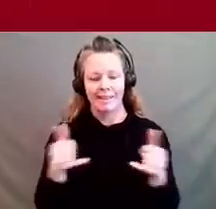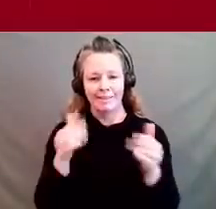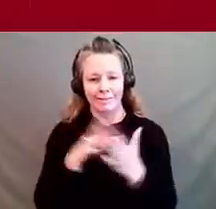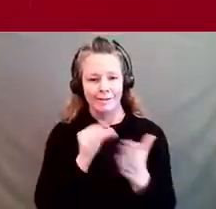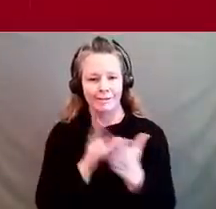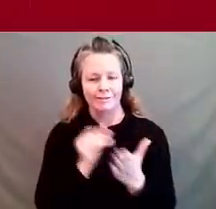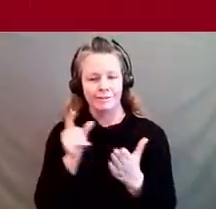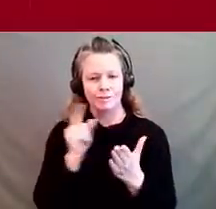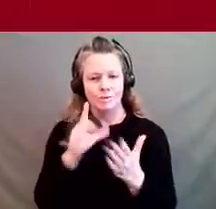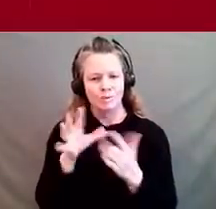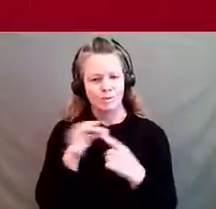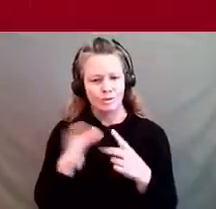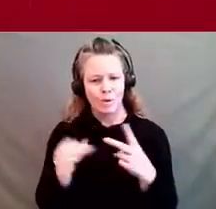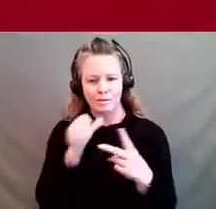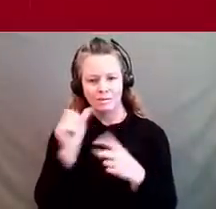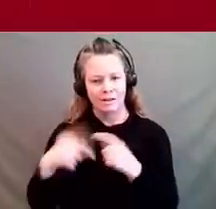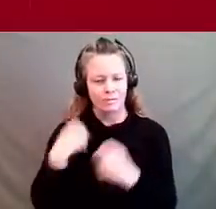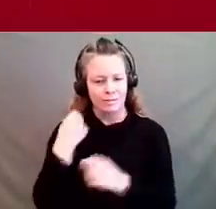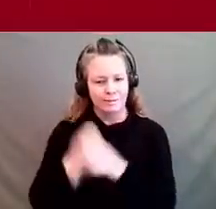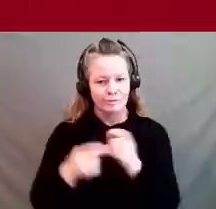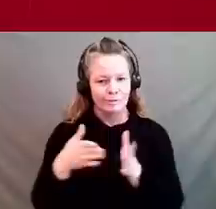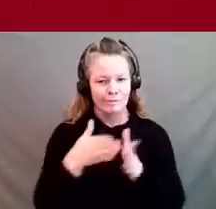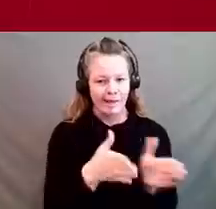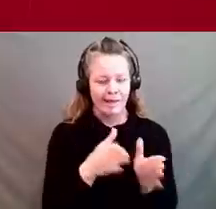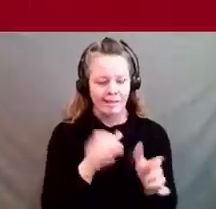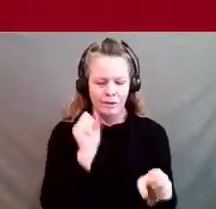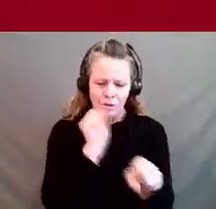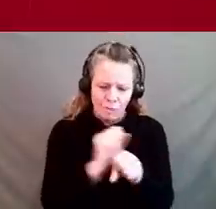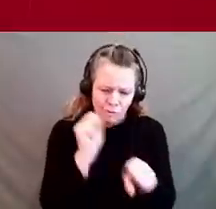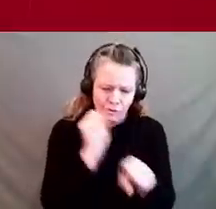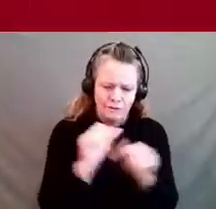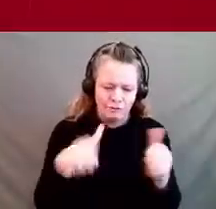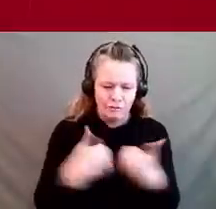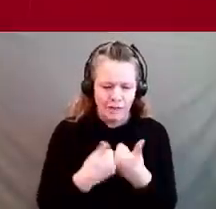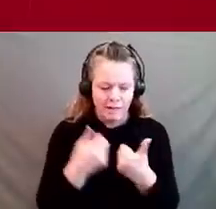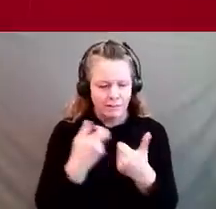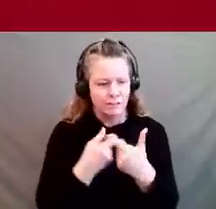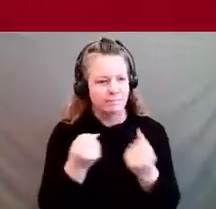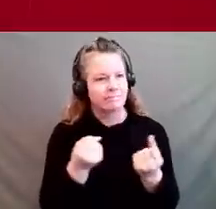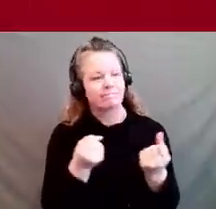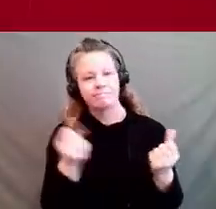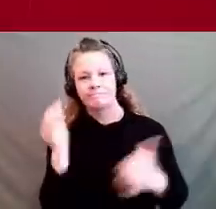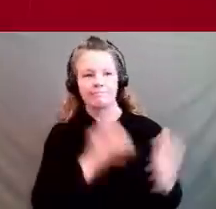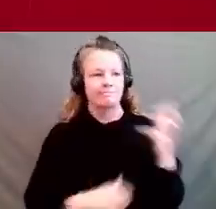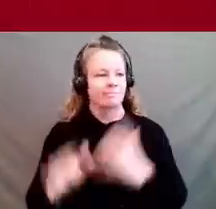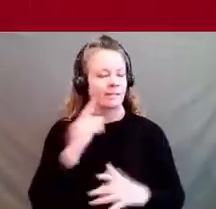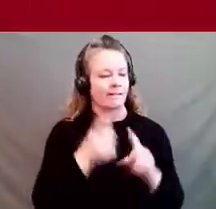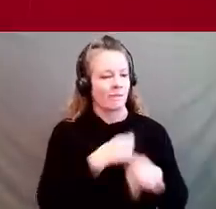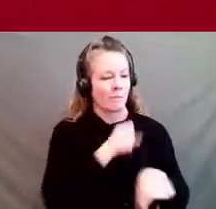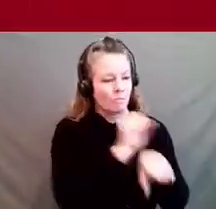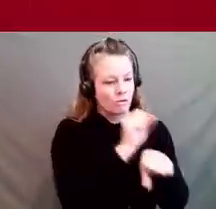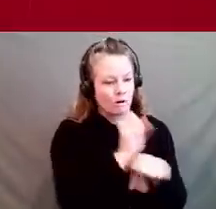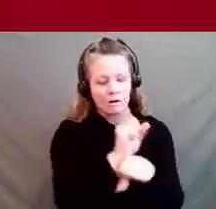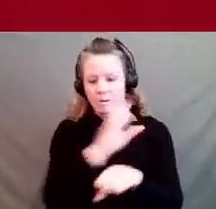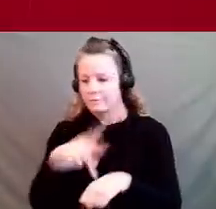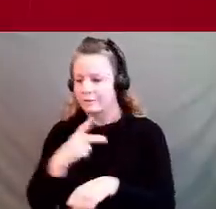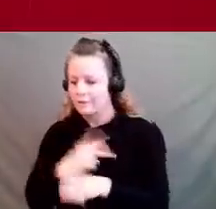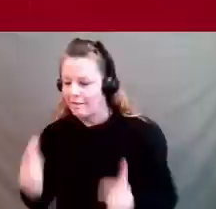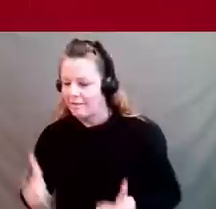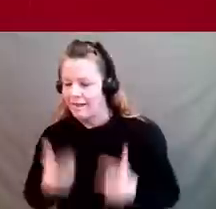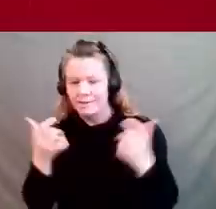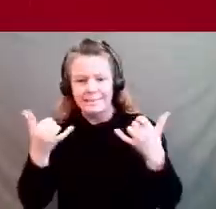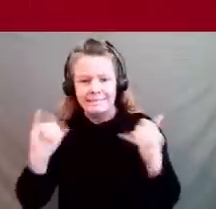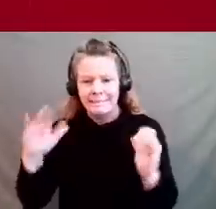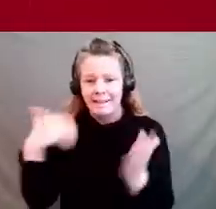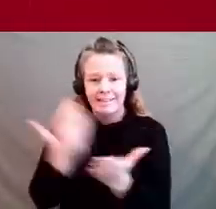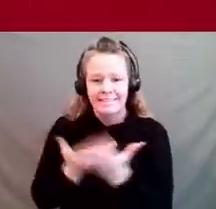You worked through the challenges of juggling work and busy personal lives, and above all, you made it here today. And with all